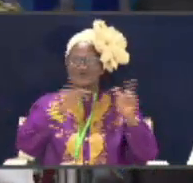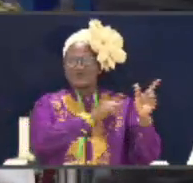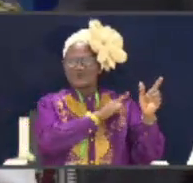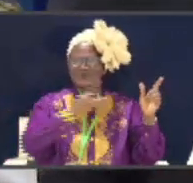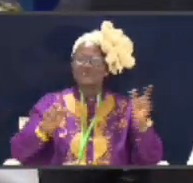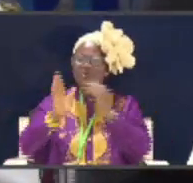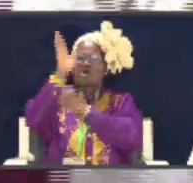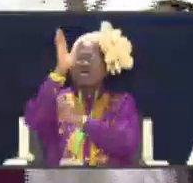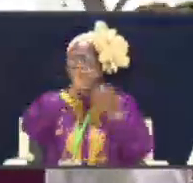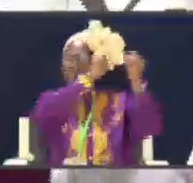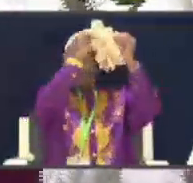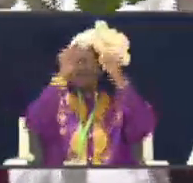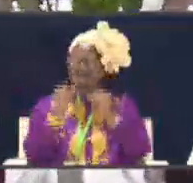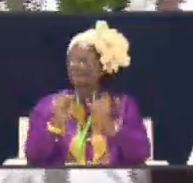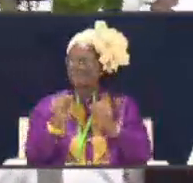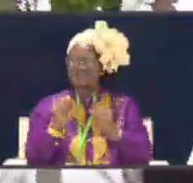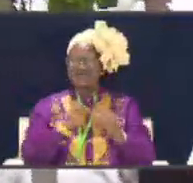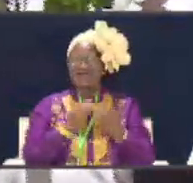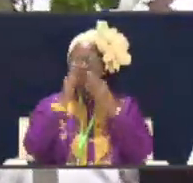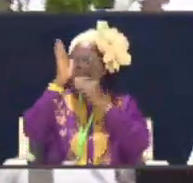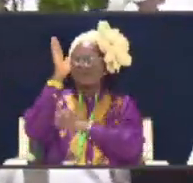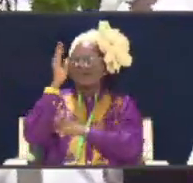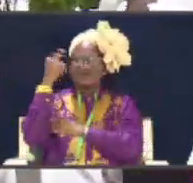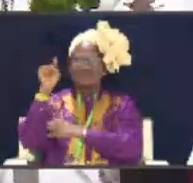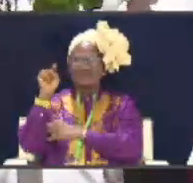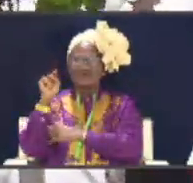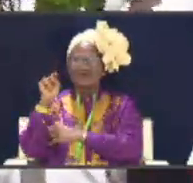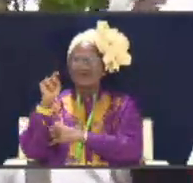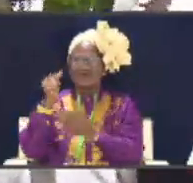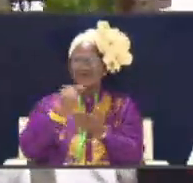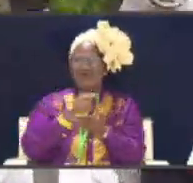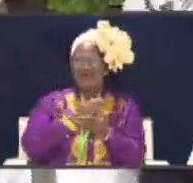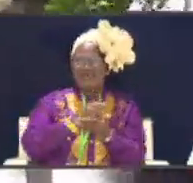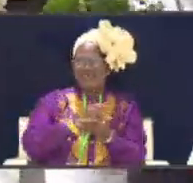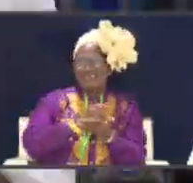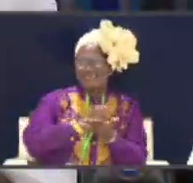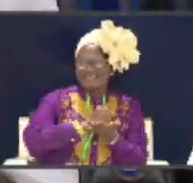Almighty, I thank God for the sanitation department.